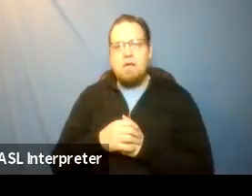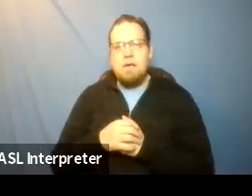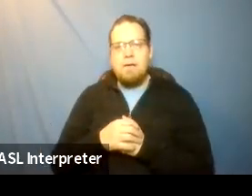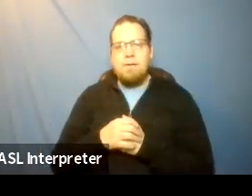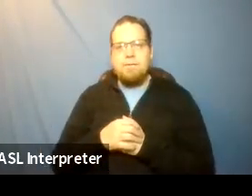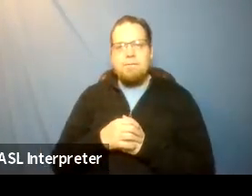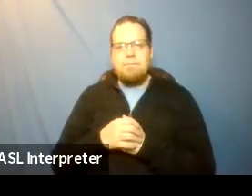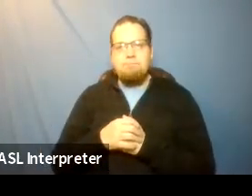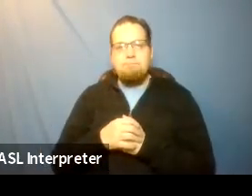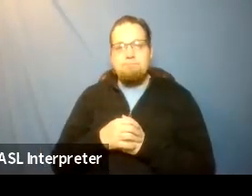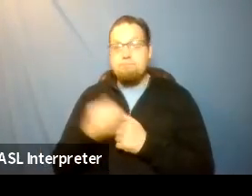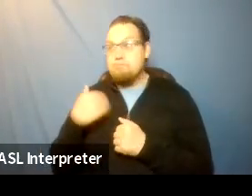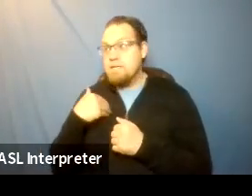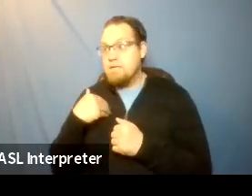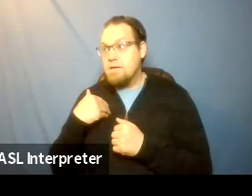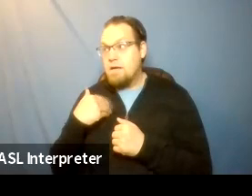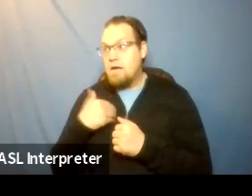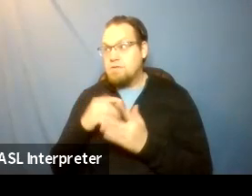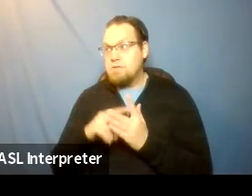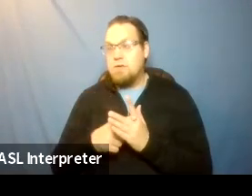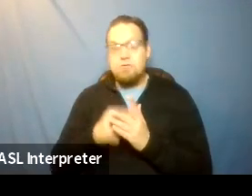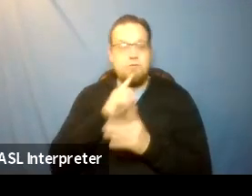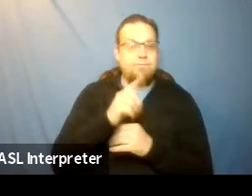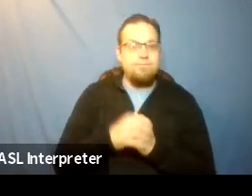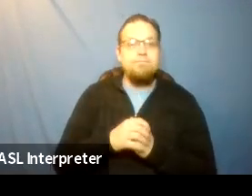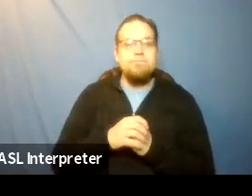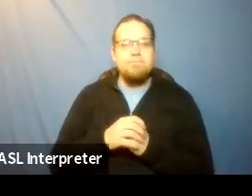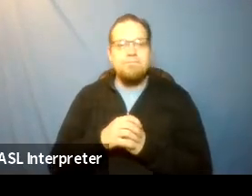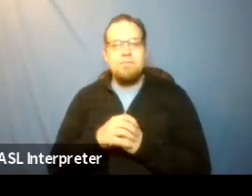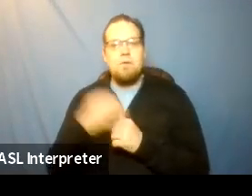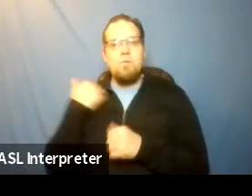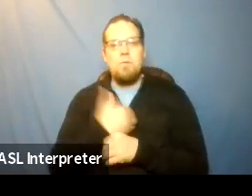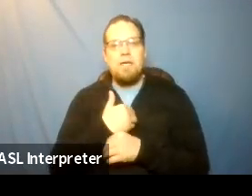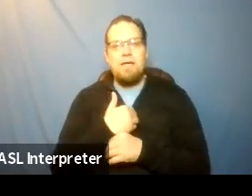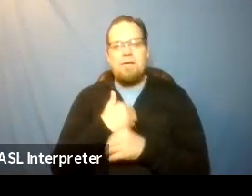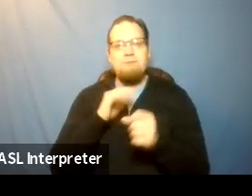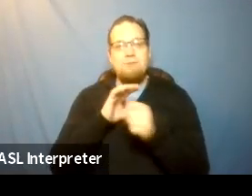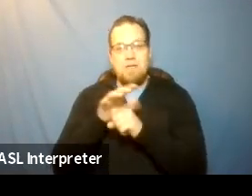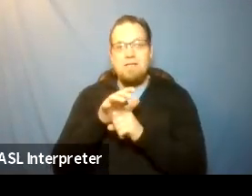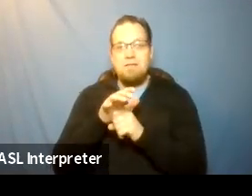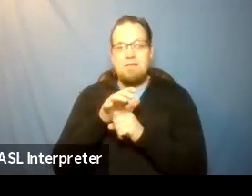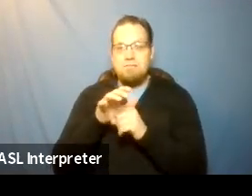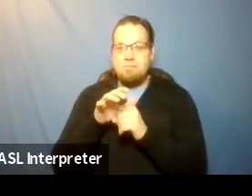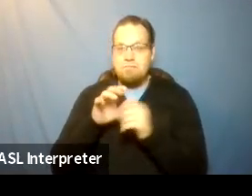You want me to do that one? I'll start. Sure. We fully intend to have